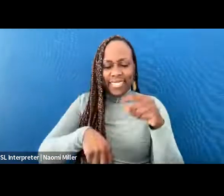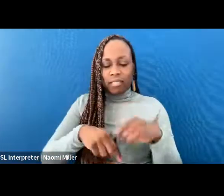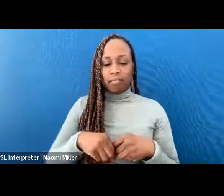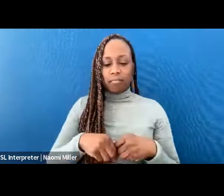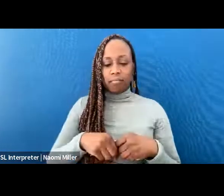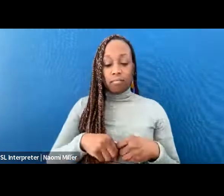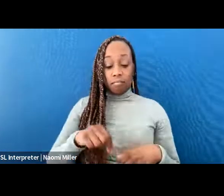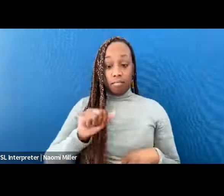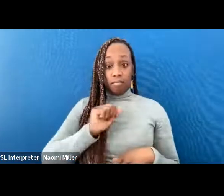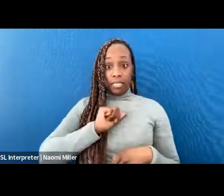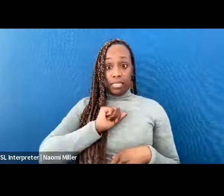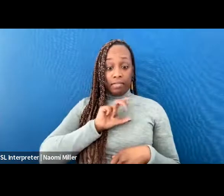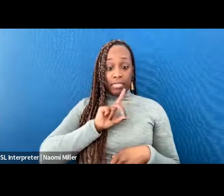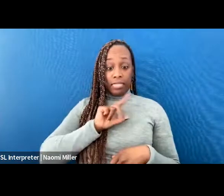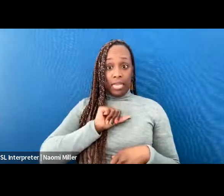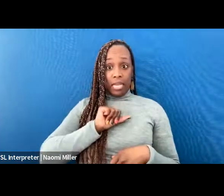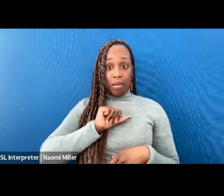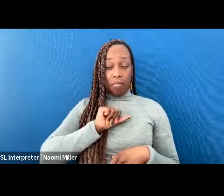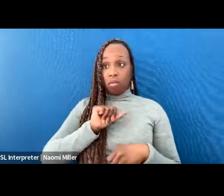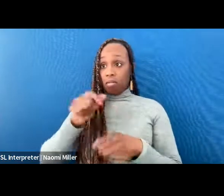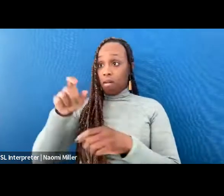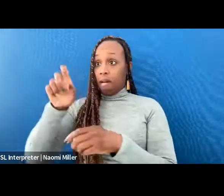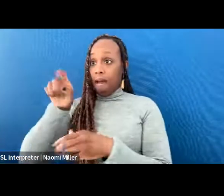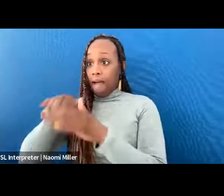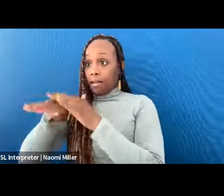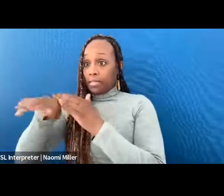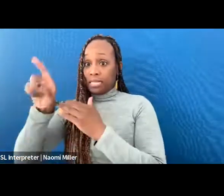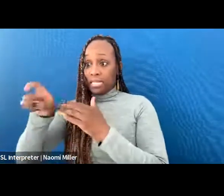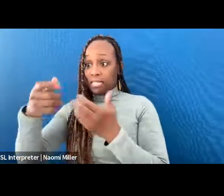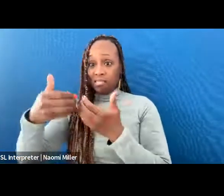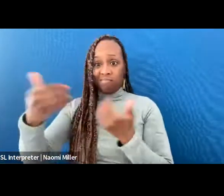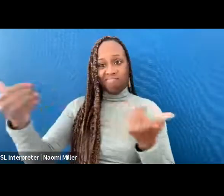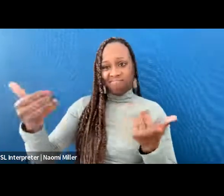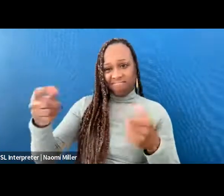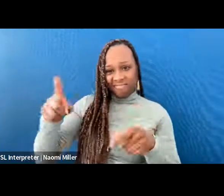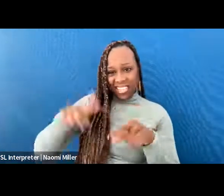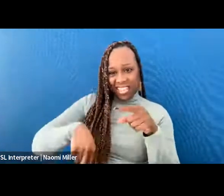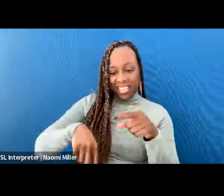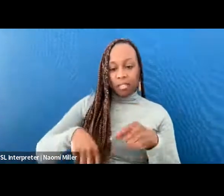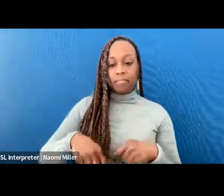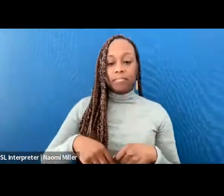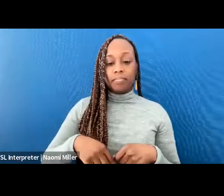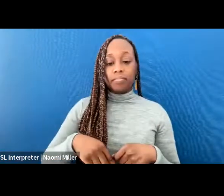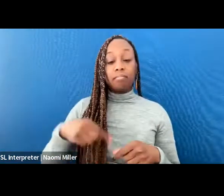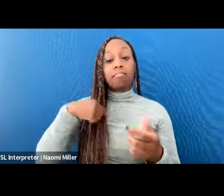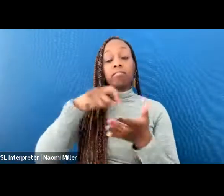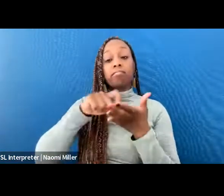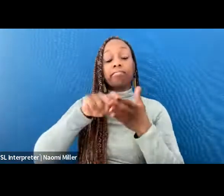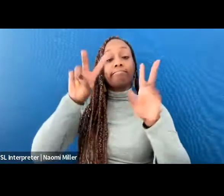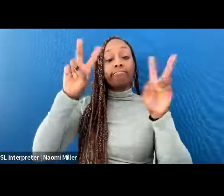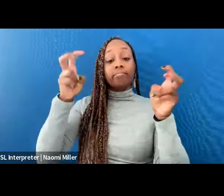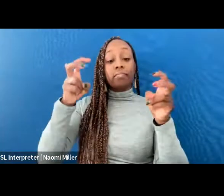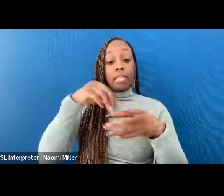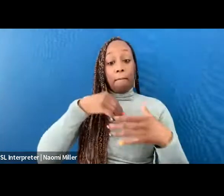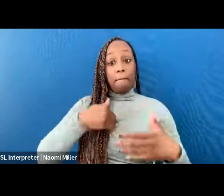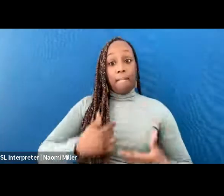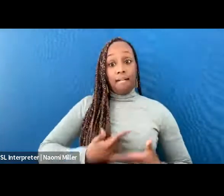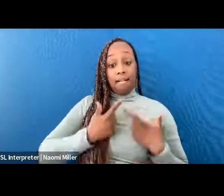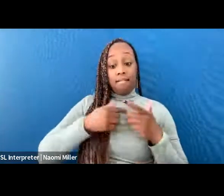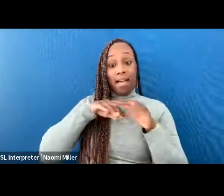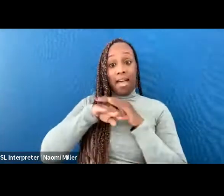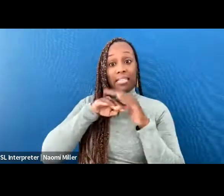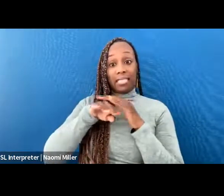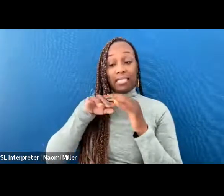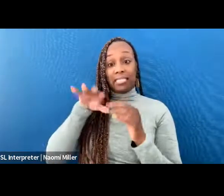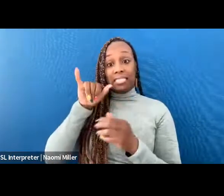as a disabled person from my access needs. As I write, quote, in my life, access intimacy is something that has